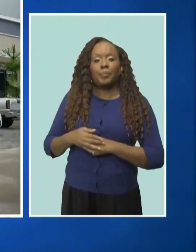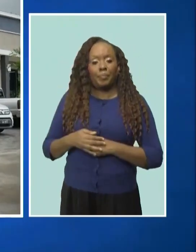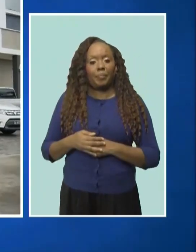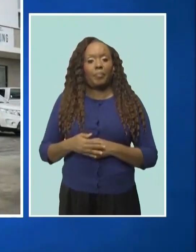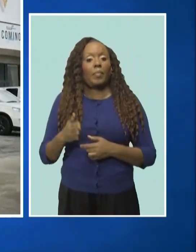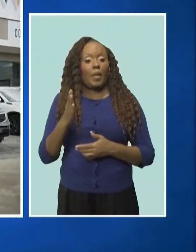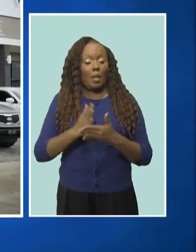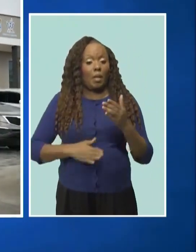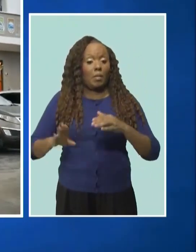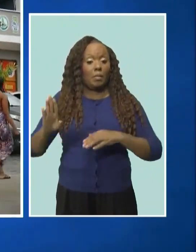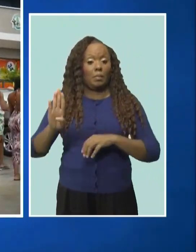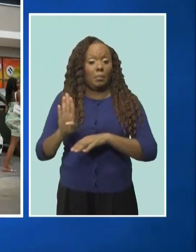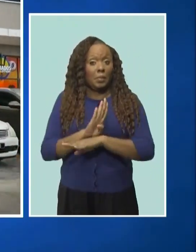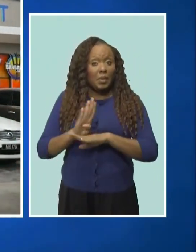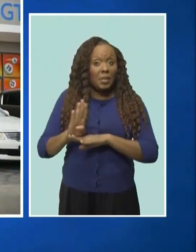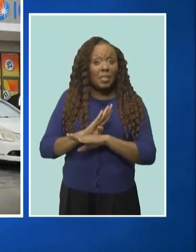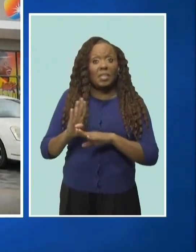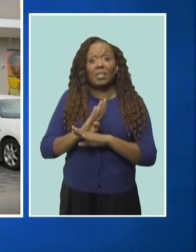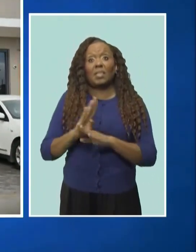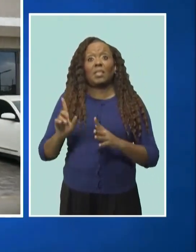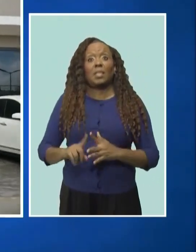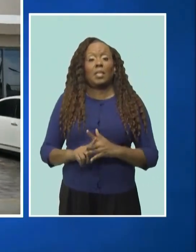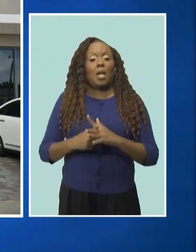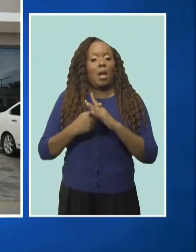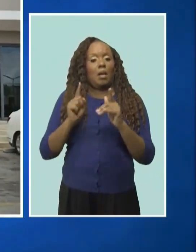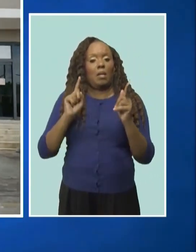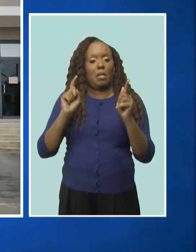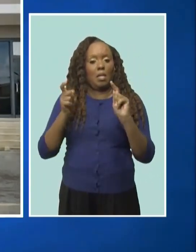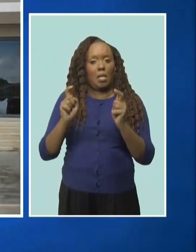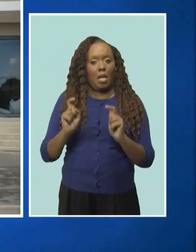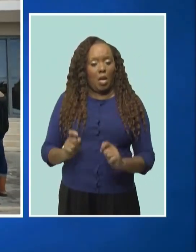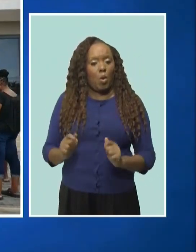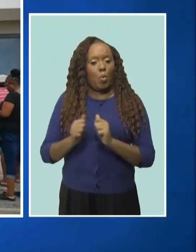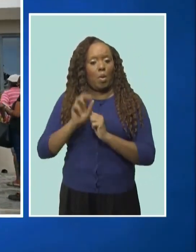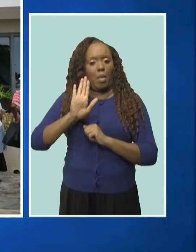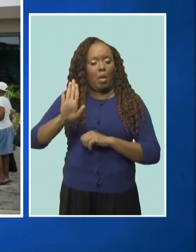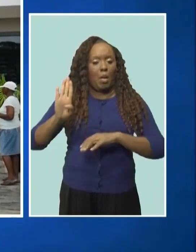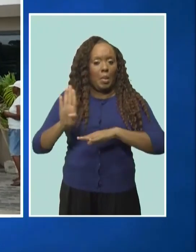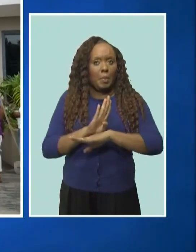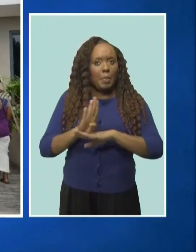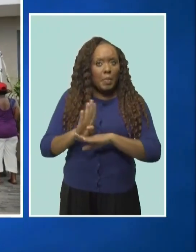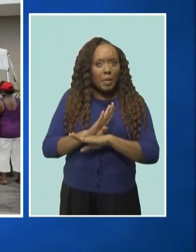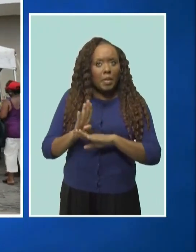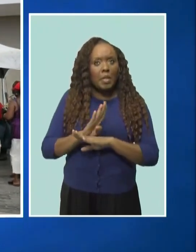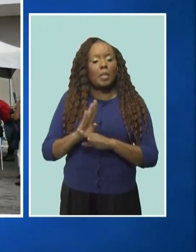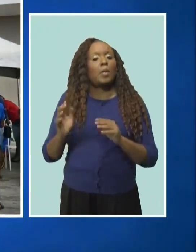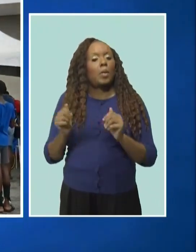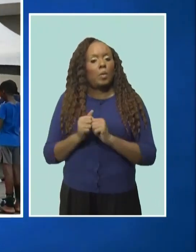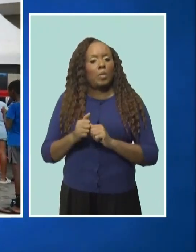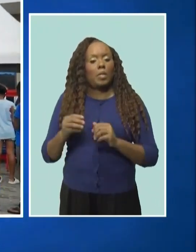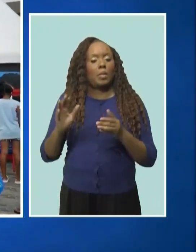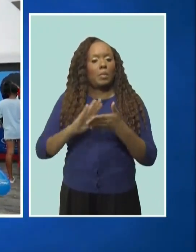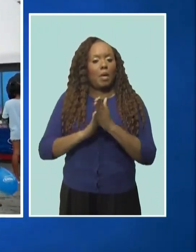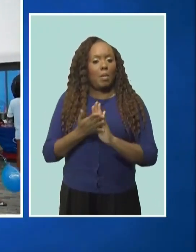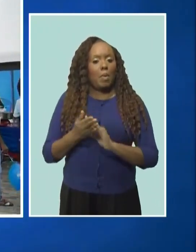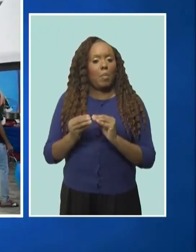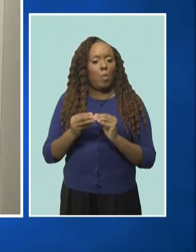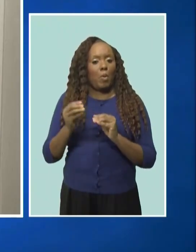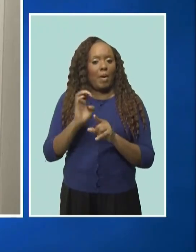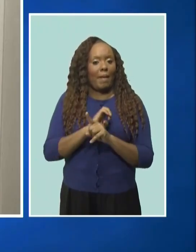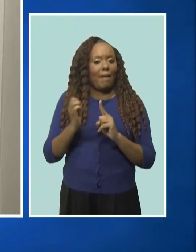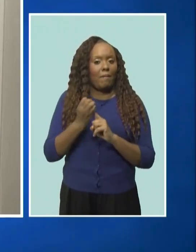as some of the businesses have begun implementing changes to their operations consistent with going green. What was interesting